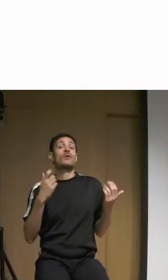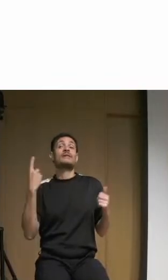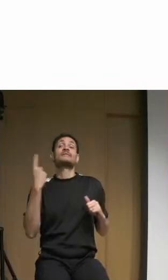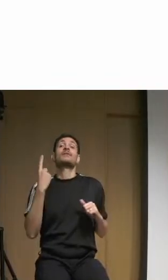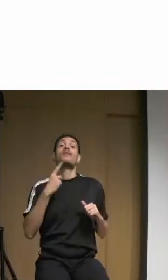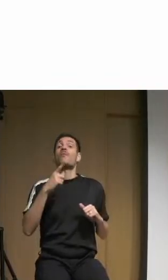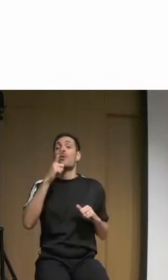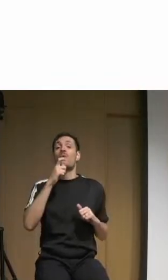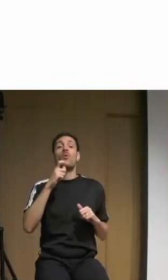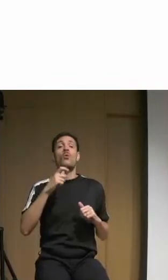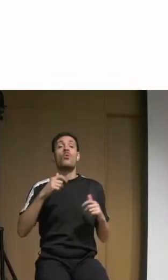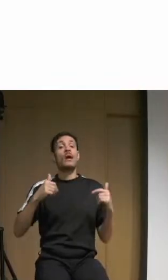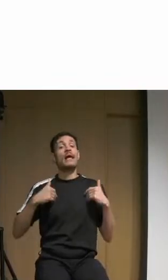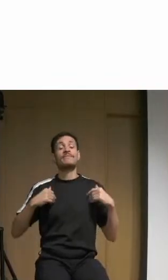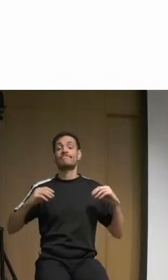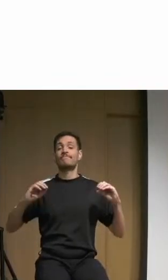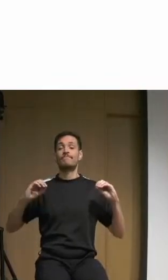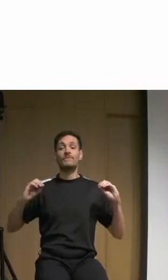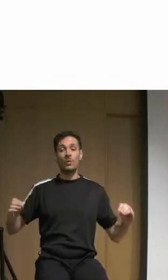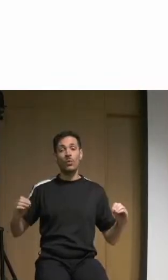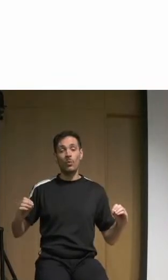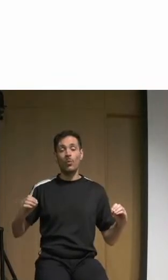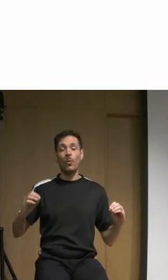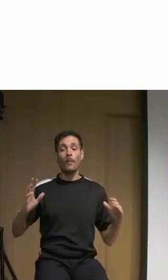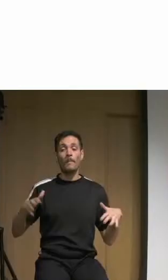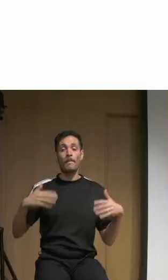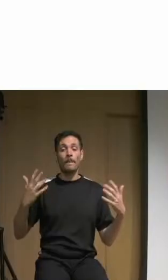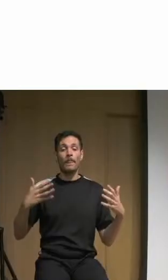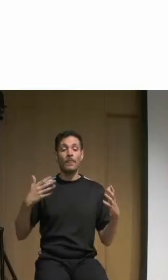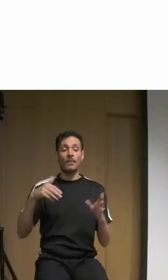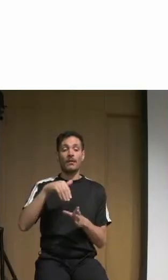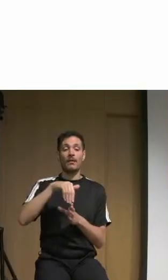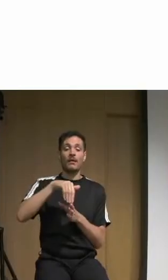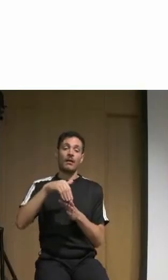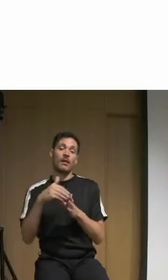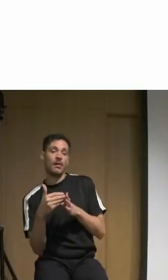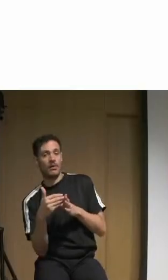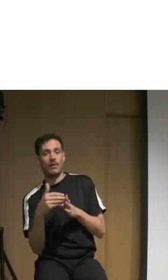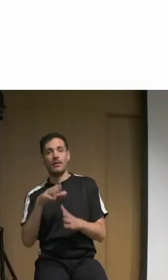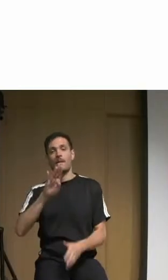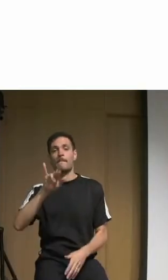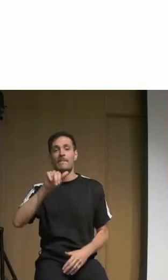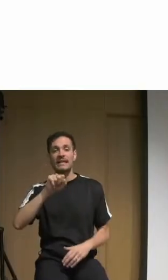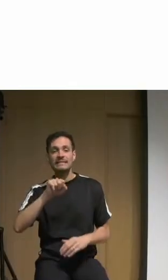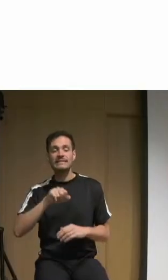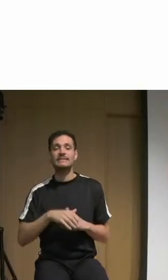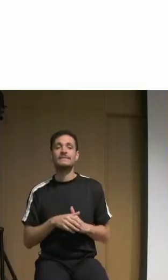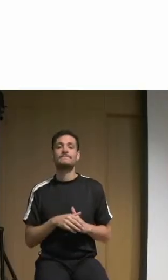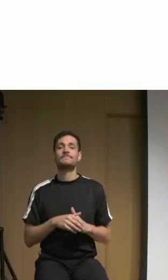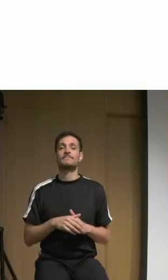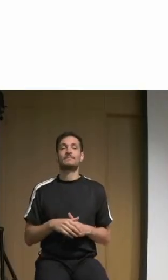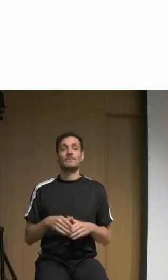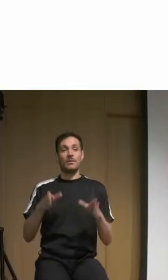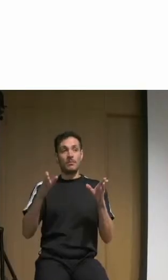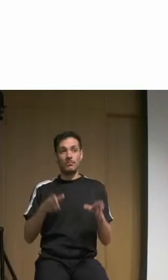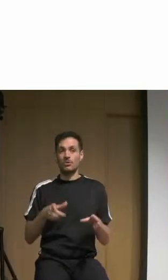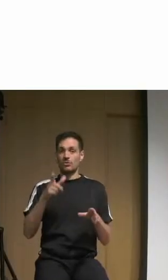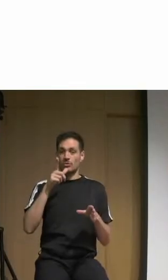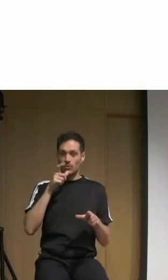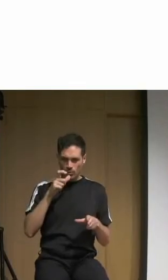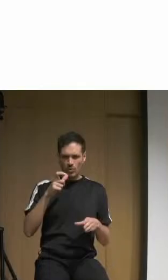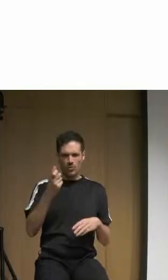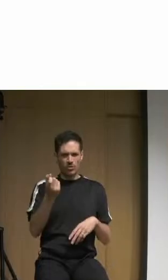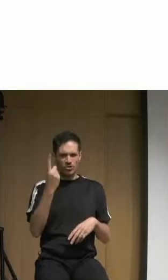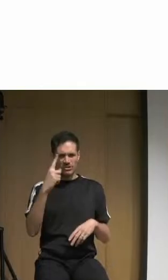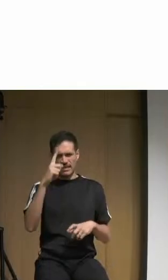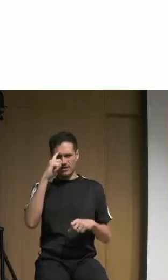have any bias. We wanted someone that was based on strategic planning, and this consultant was based on